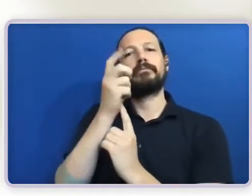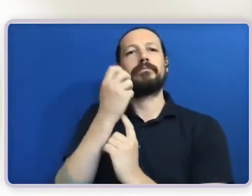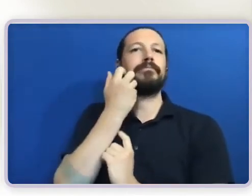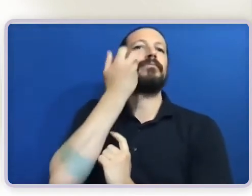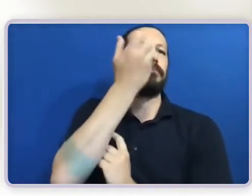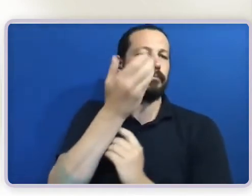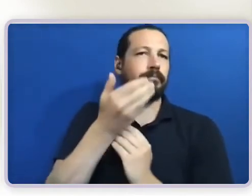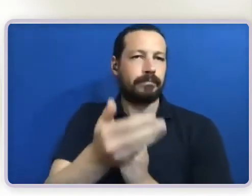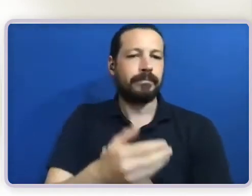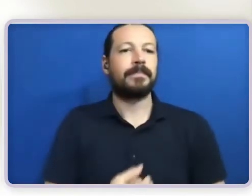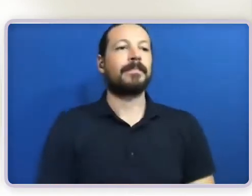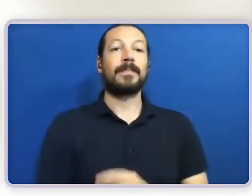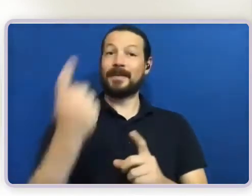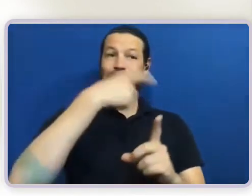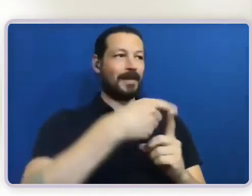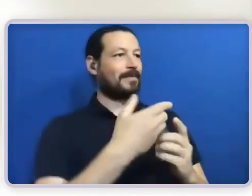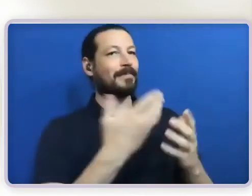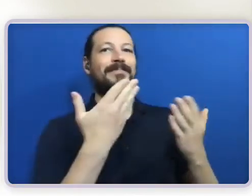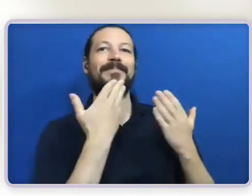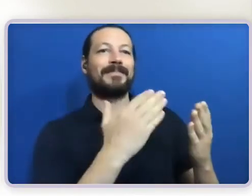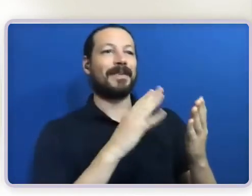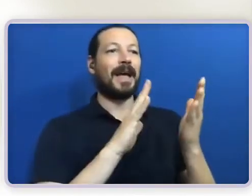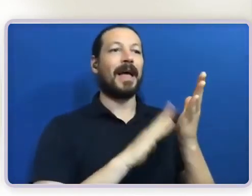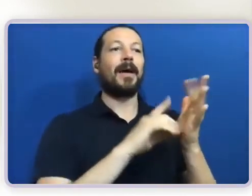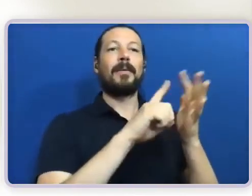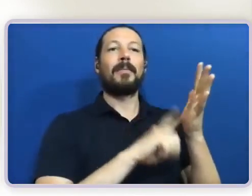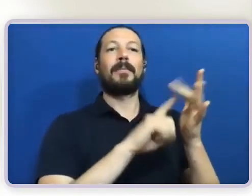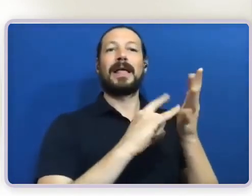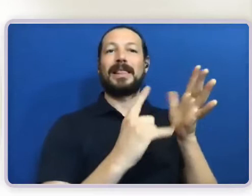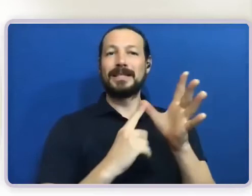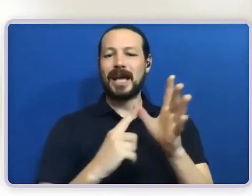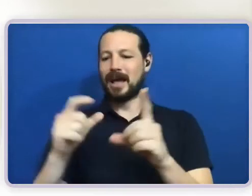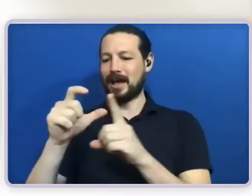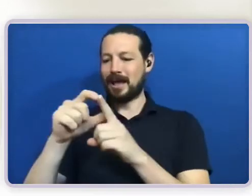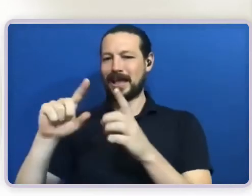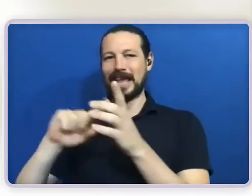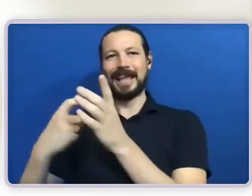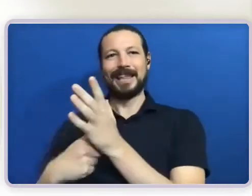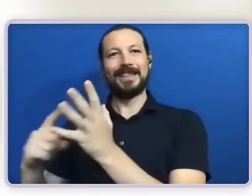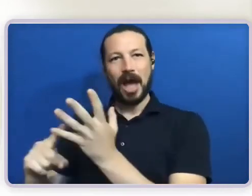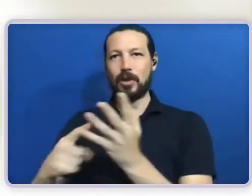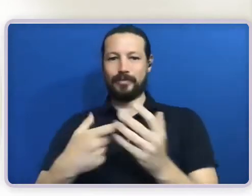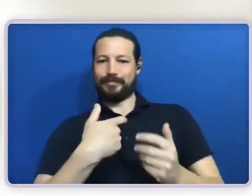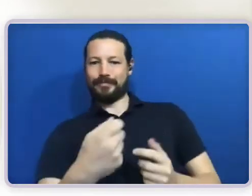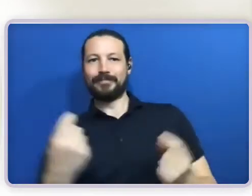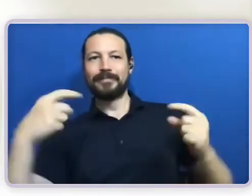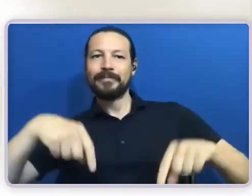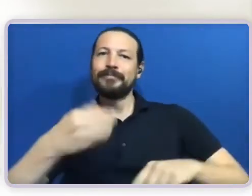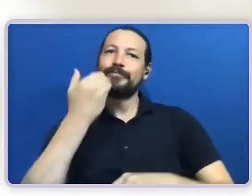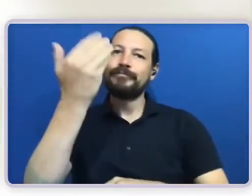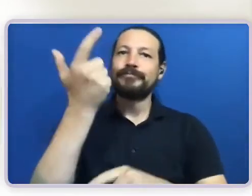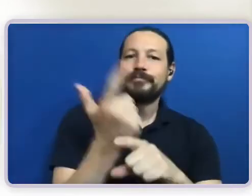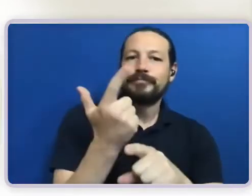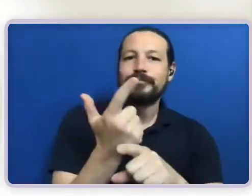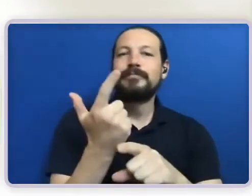thank you very much to Melissa and Daru for the opportunity to be here today to tell you a